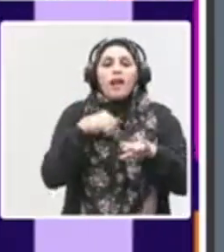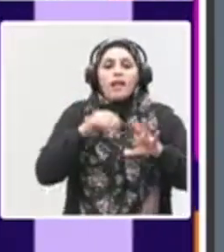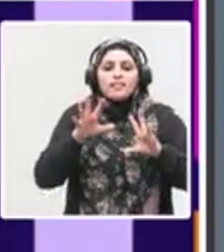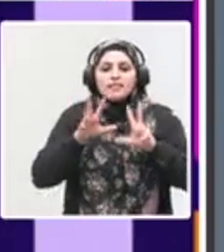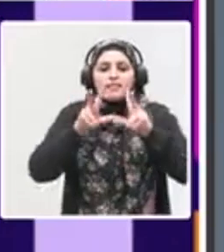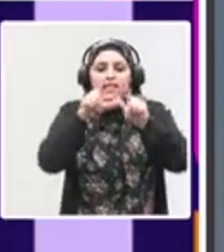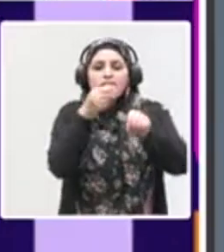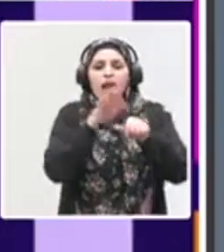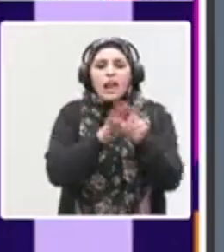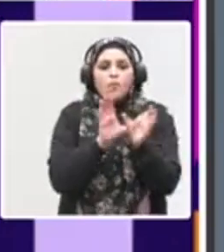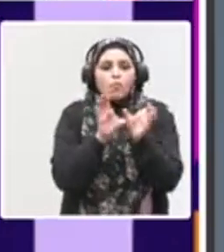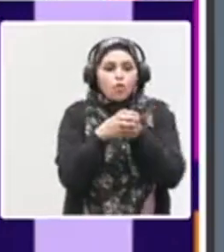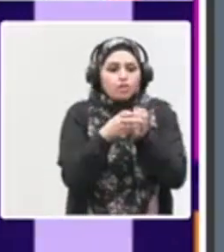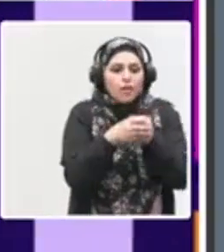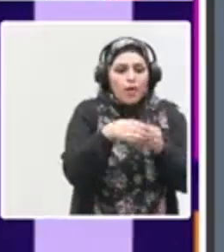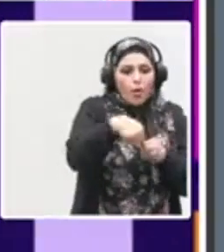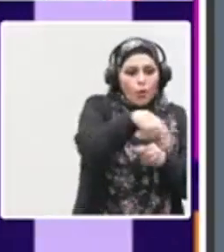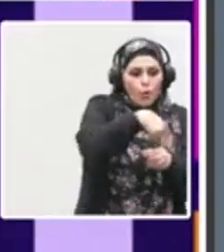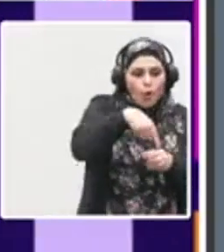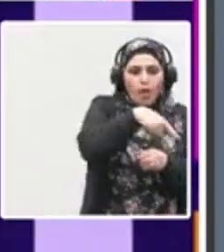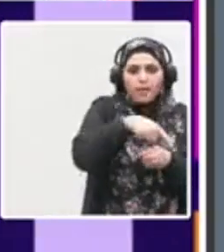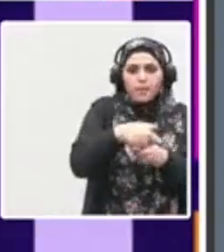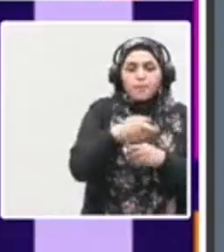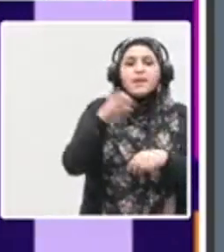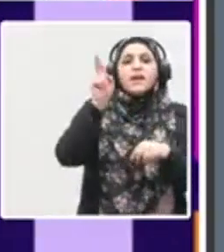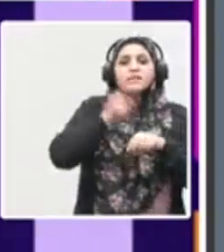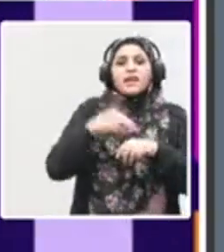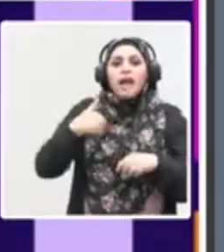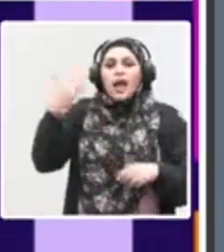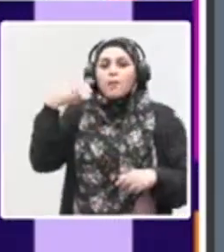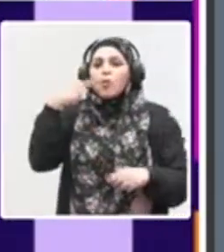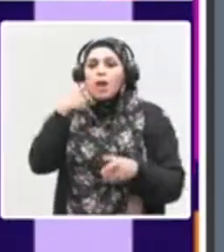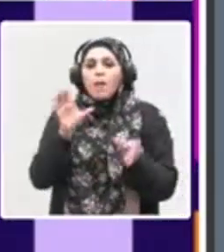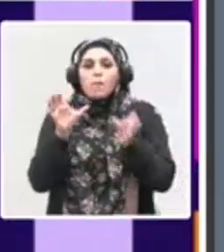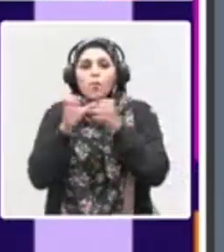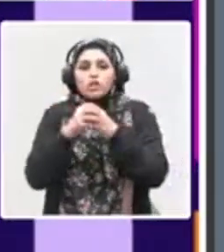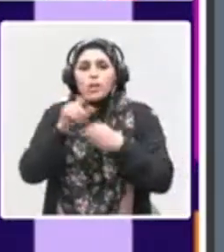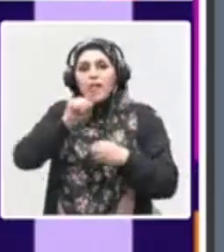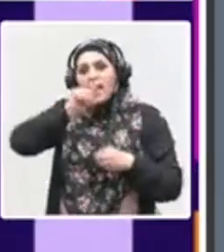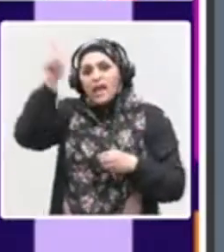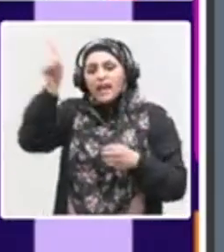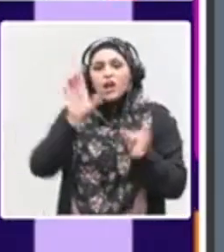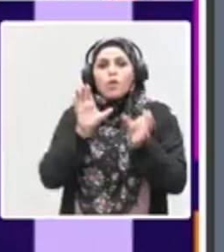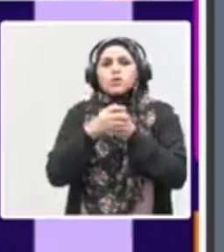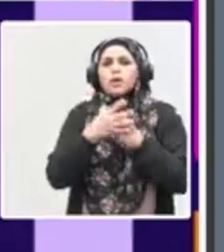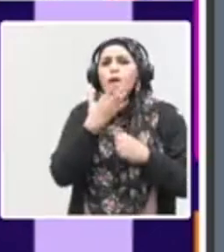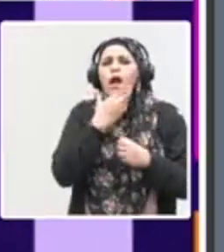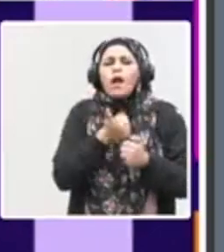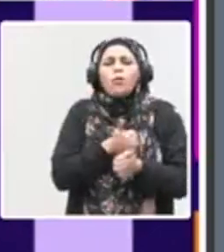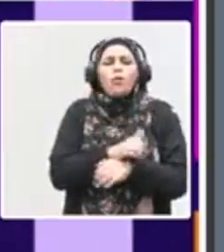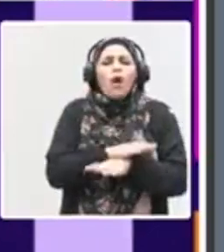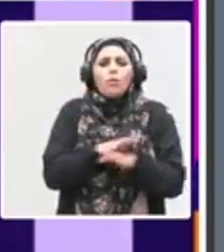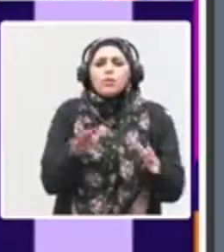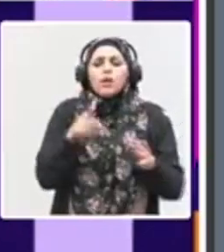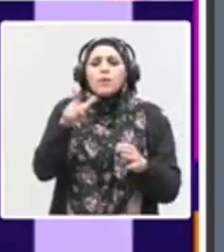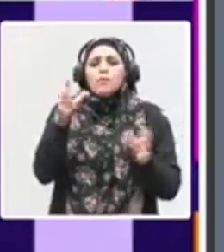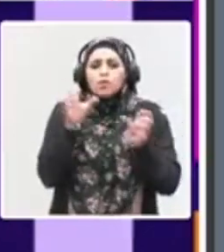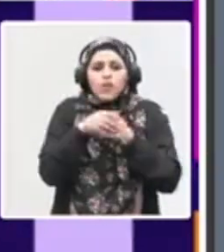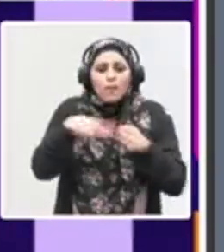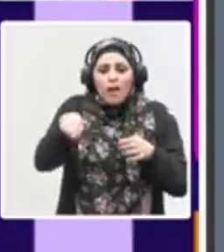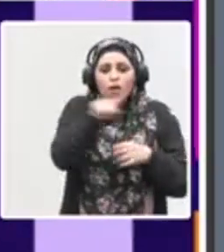said, Hudson Valley is a beautiful community. It's a weekend community to a large extent. And if you live there full